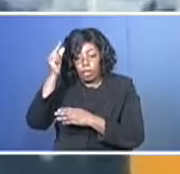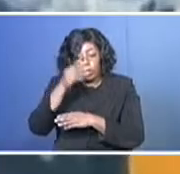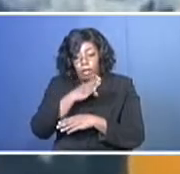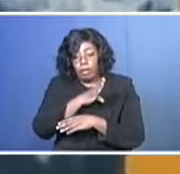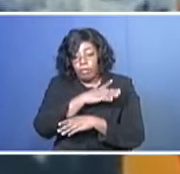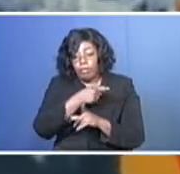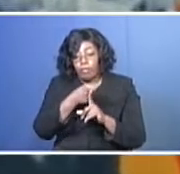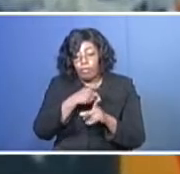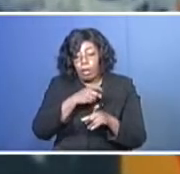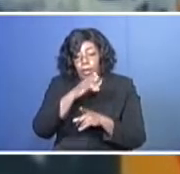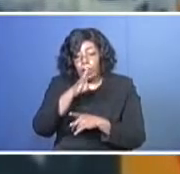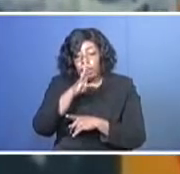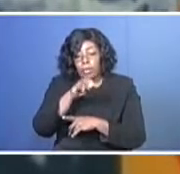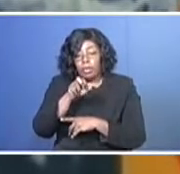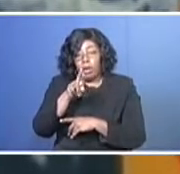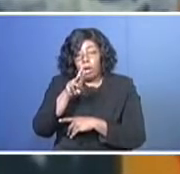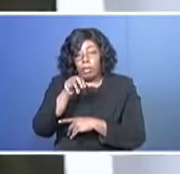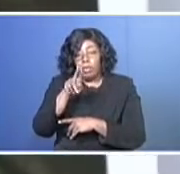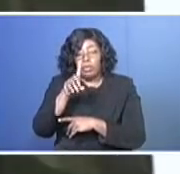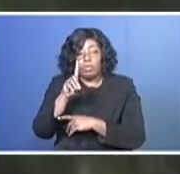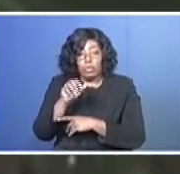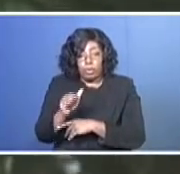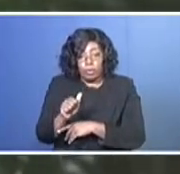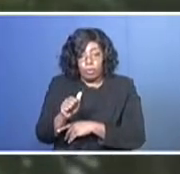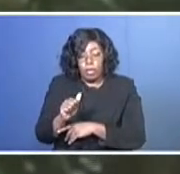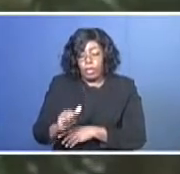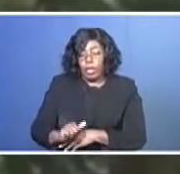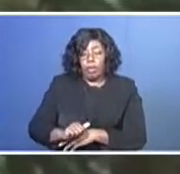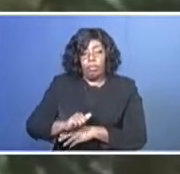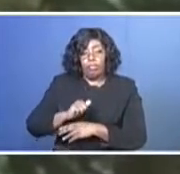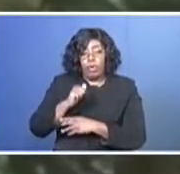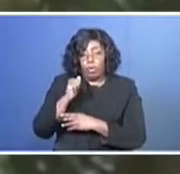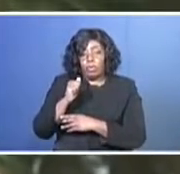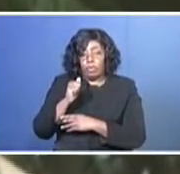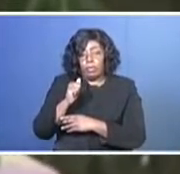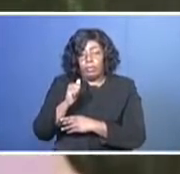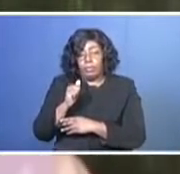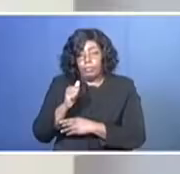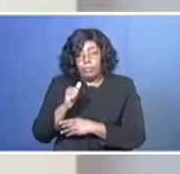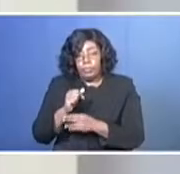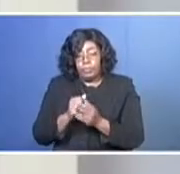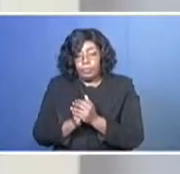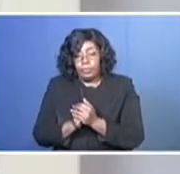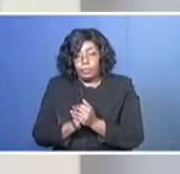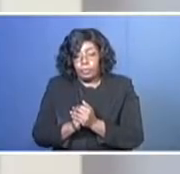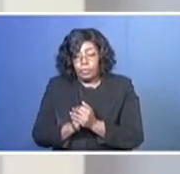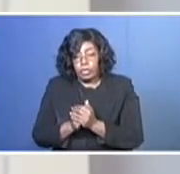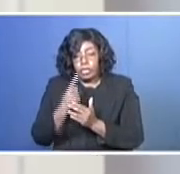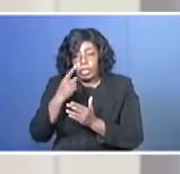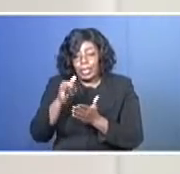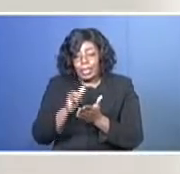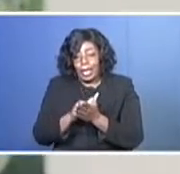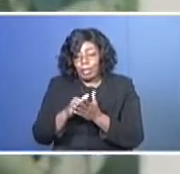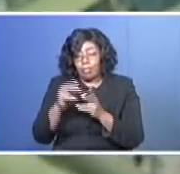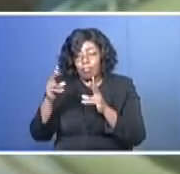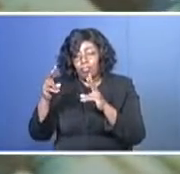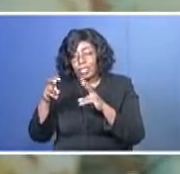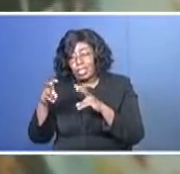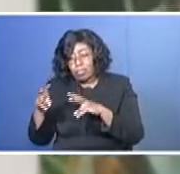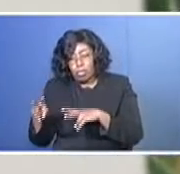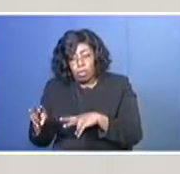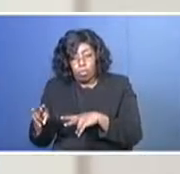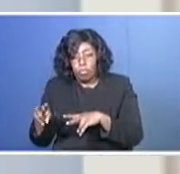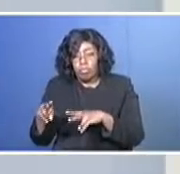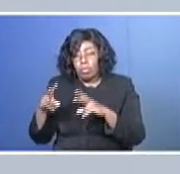Bermuda. Bold and unapologetic pretty much encapsulate Colby's pieces, which she says explores the works of